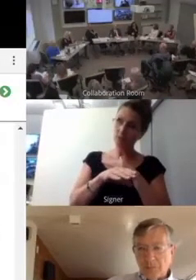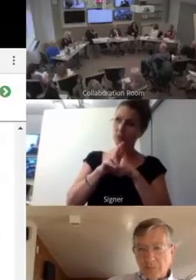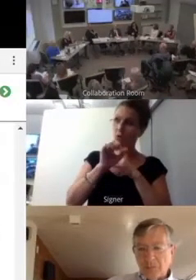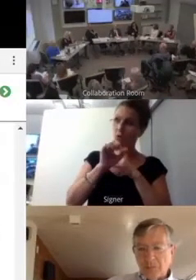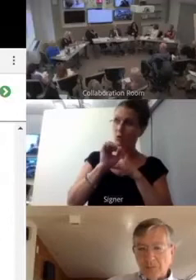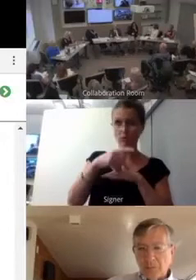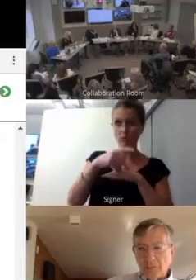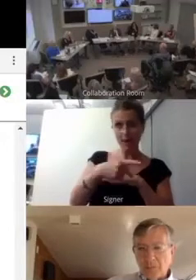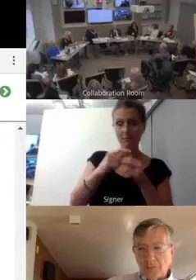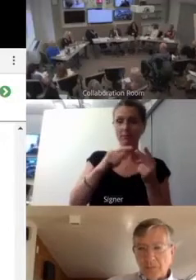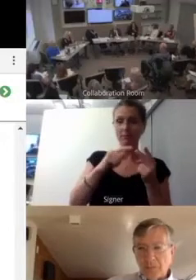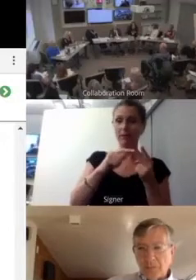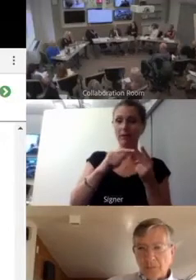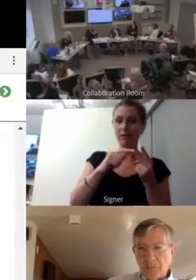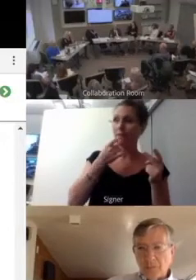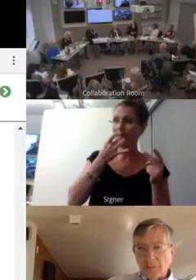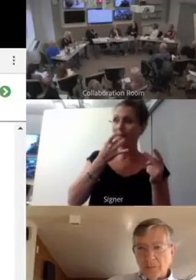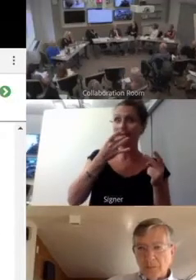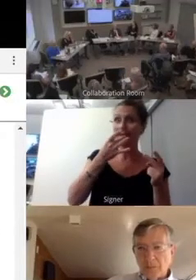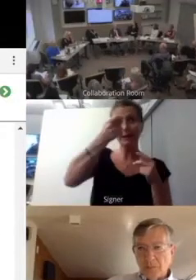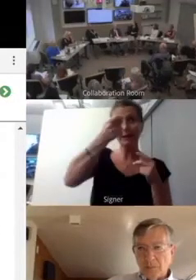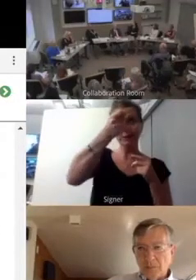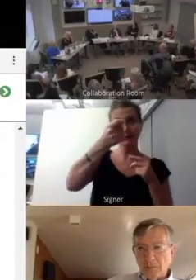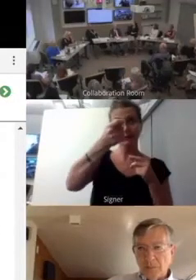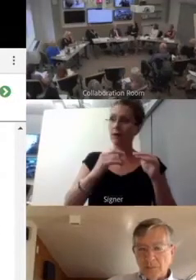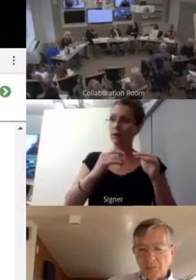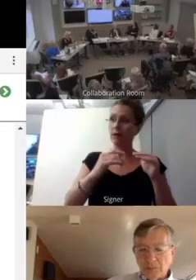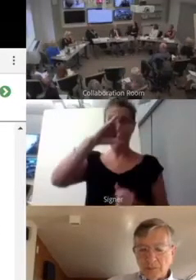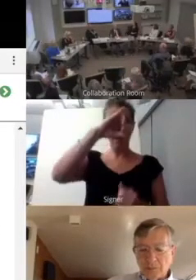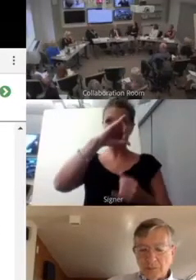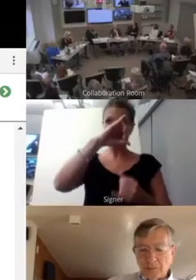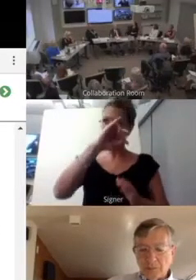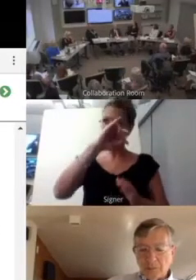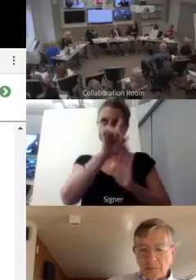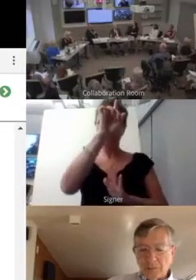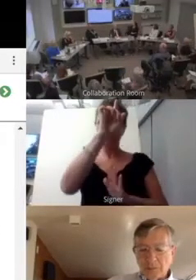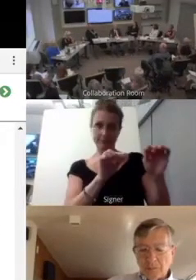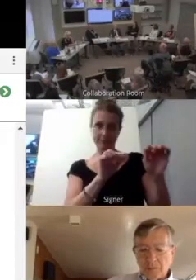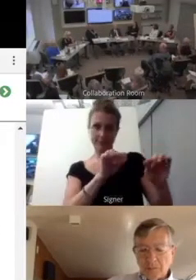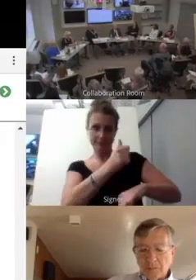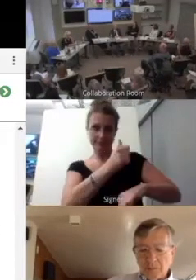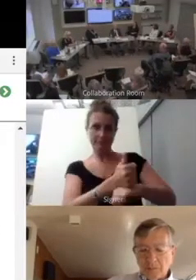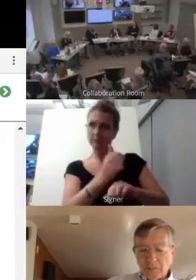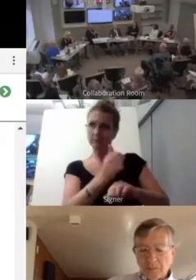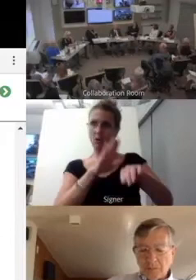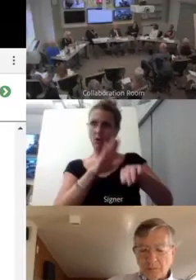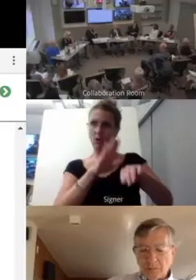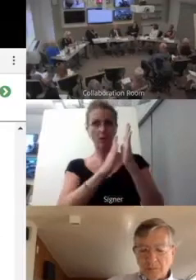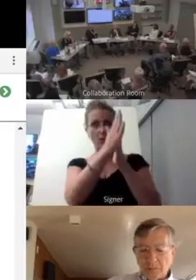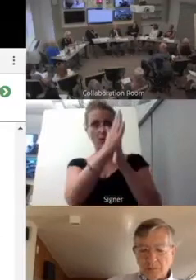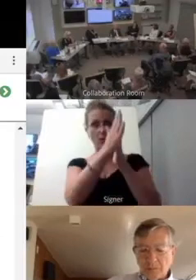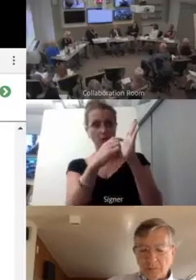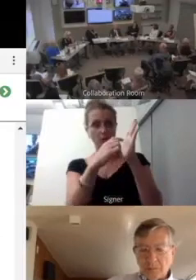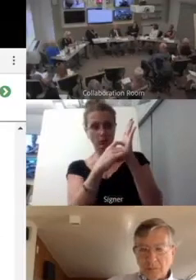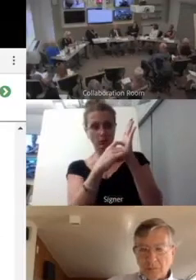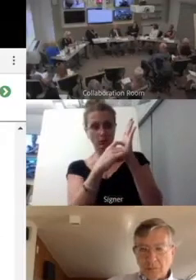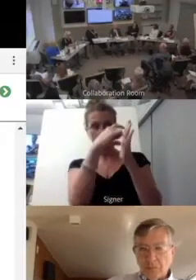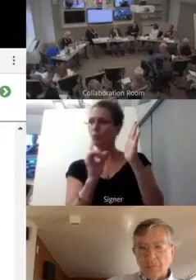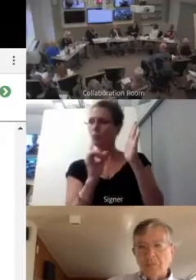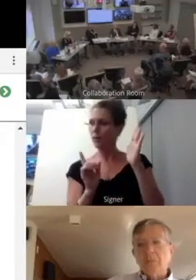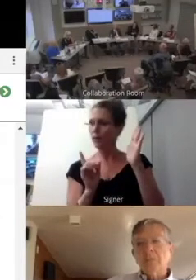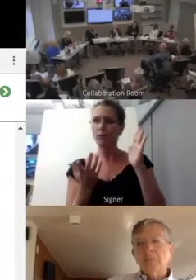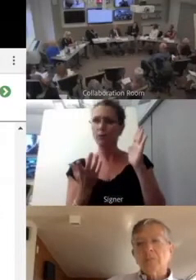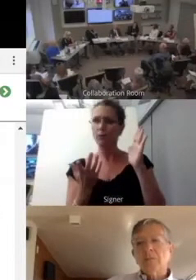be? Now, these standards are developed by a non-governmental body called the Standards Institution of Israel, the